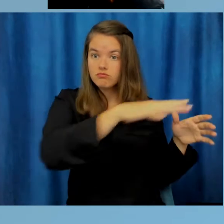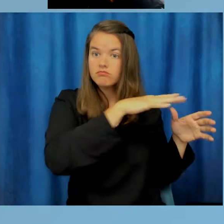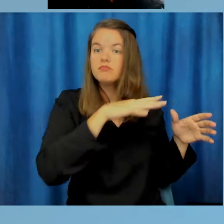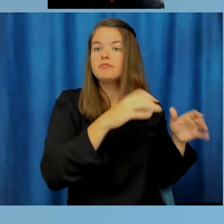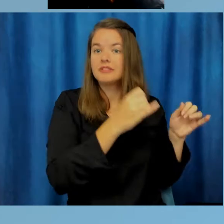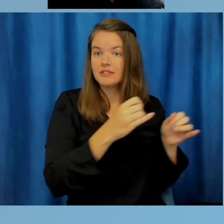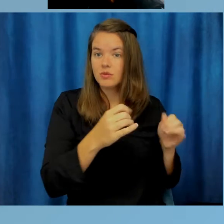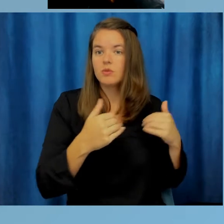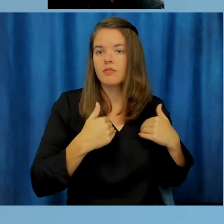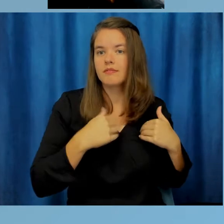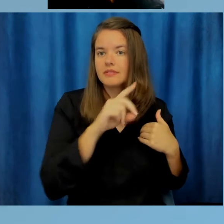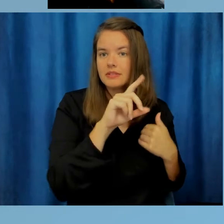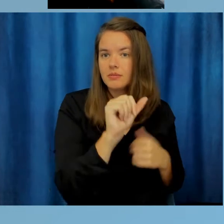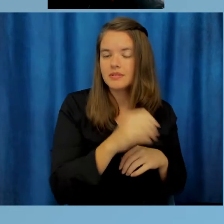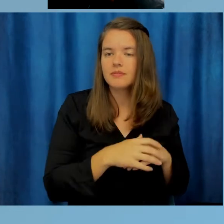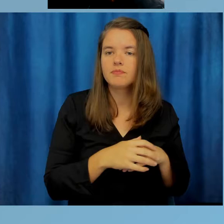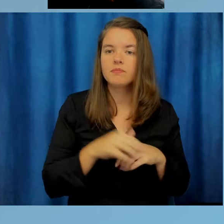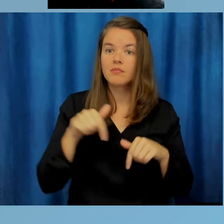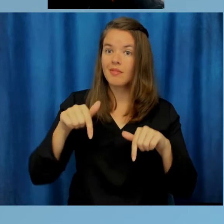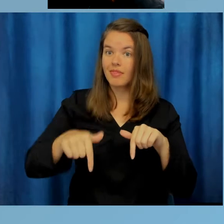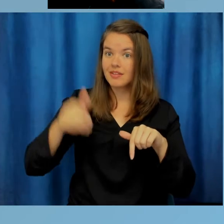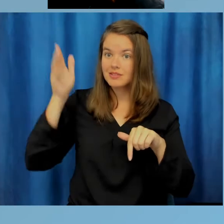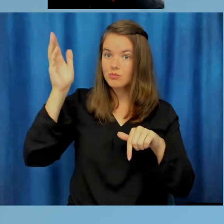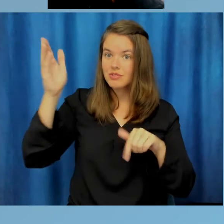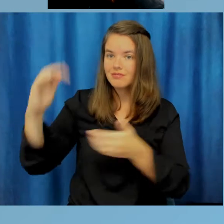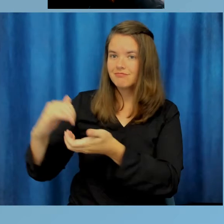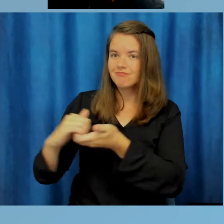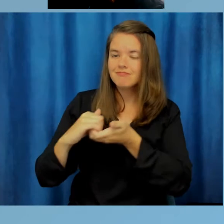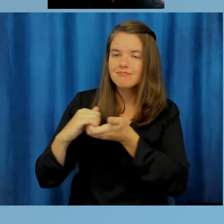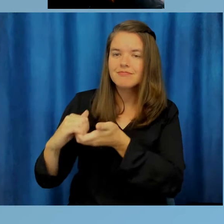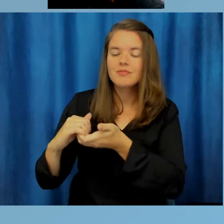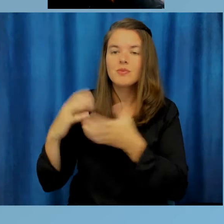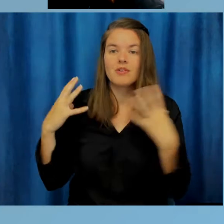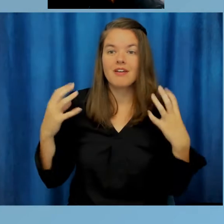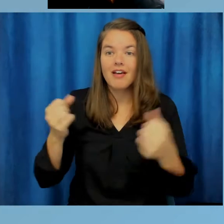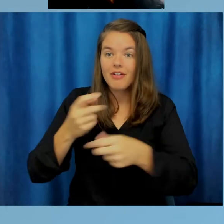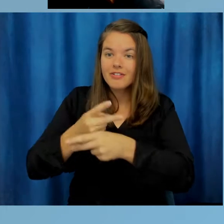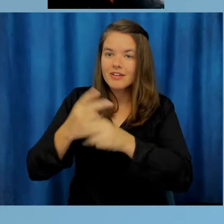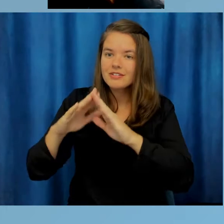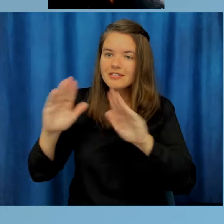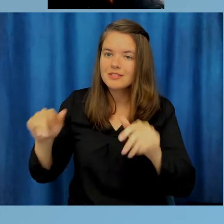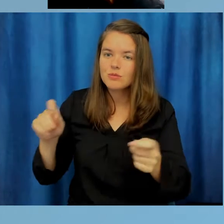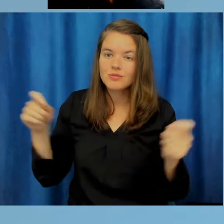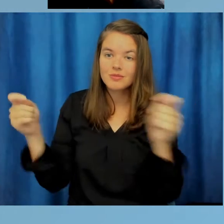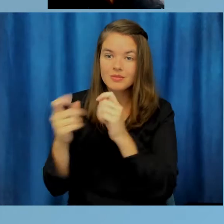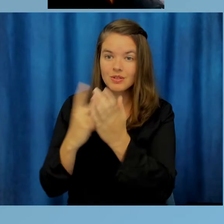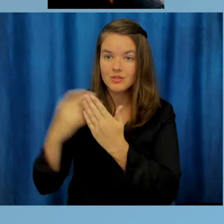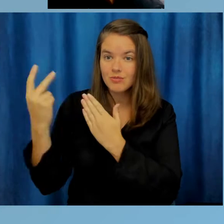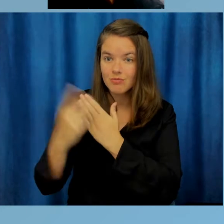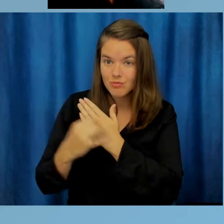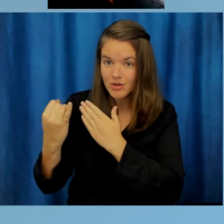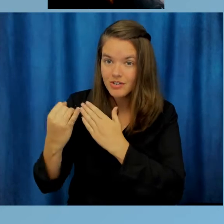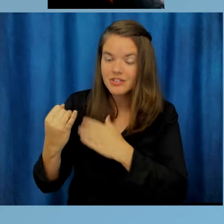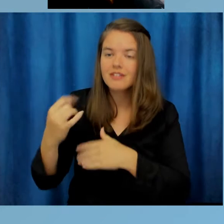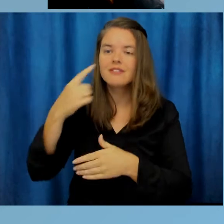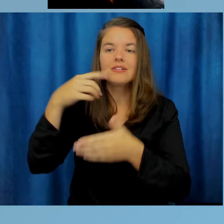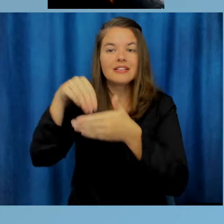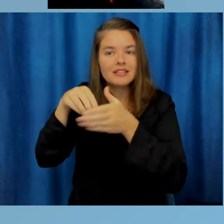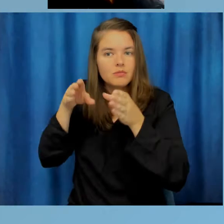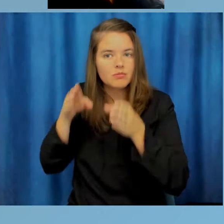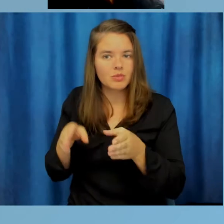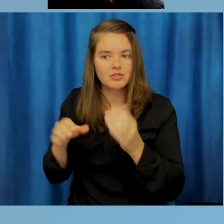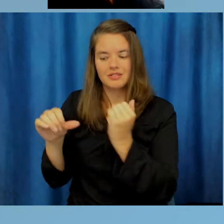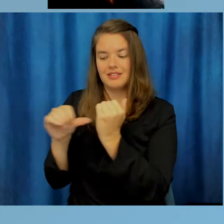for individuals with disabilities. This presentation is in collaboration with the Healthcare System Transformation Project